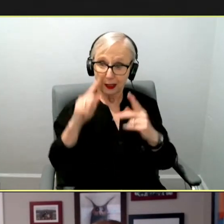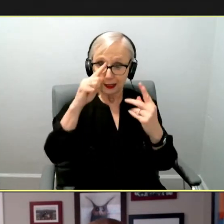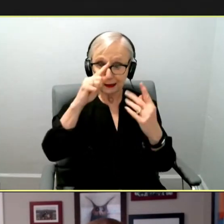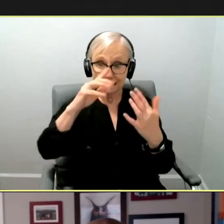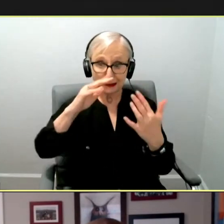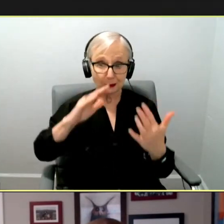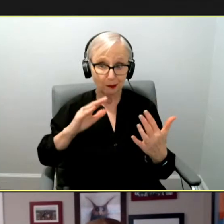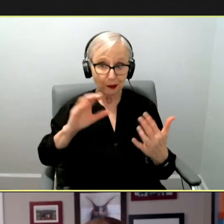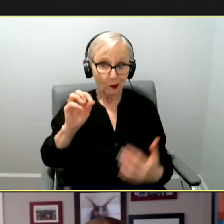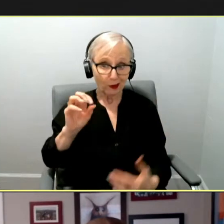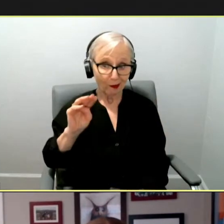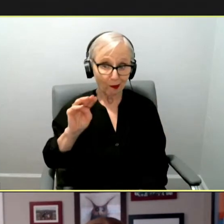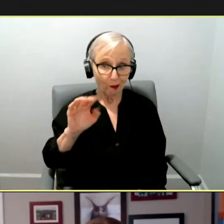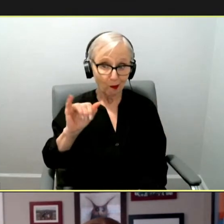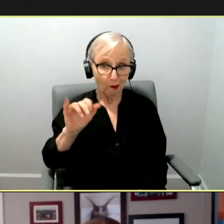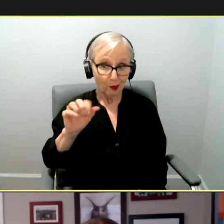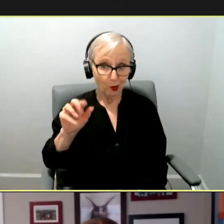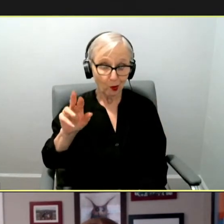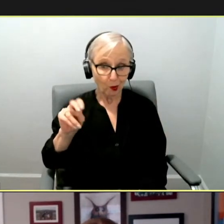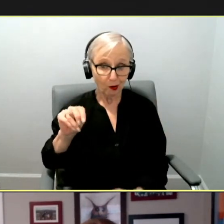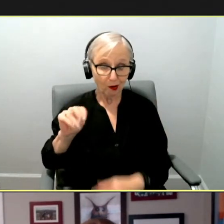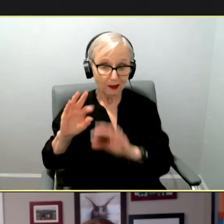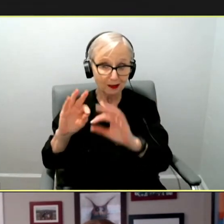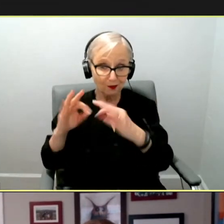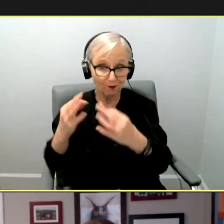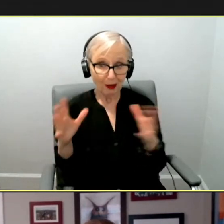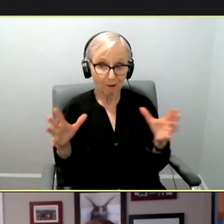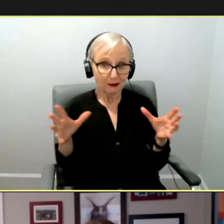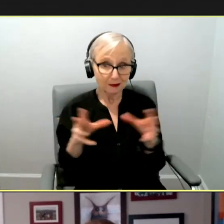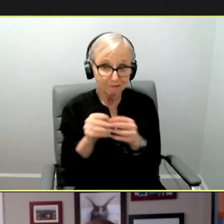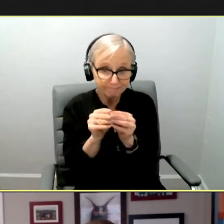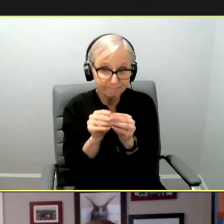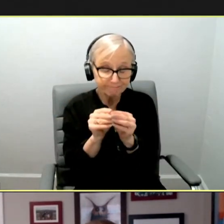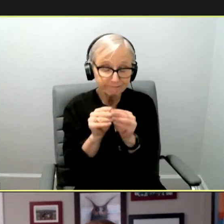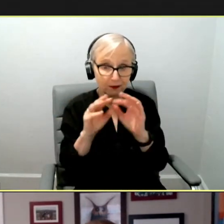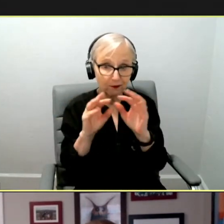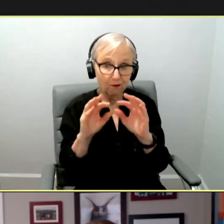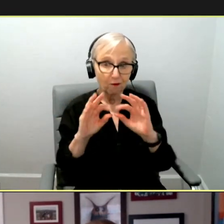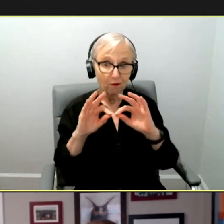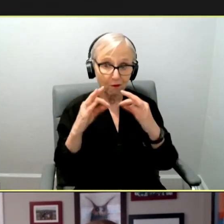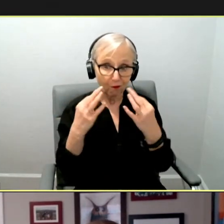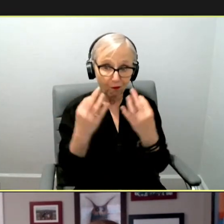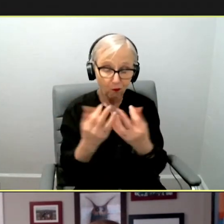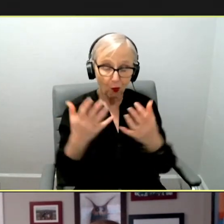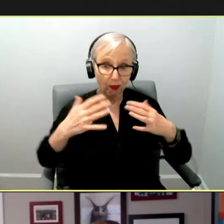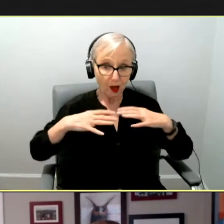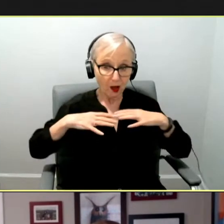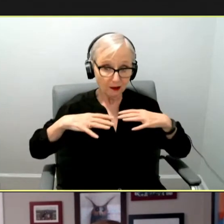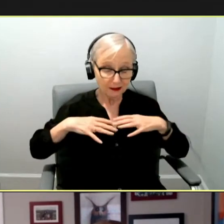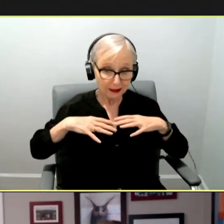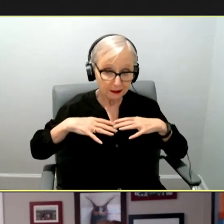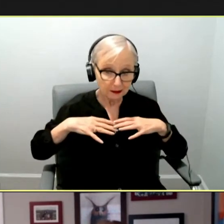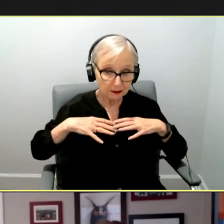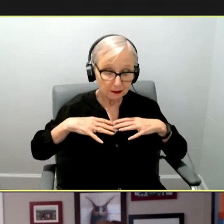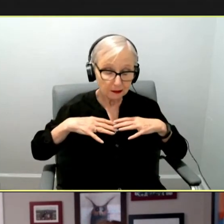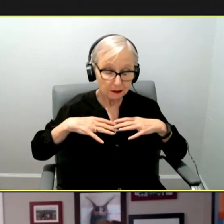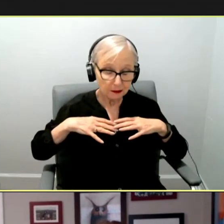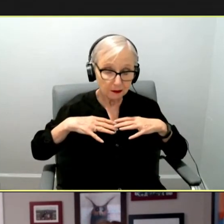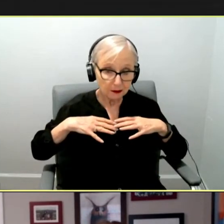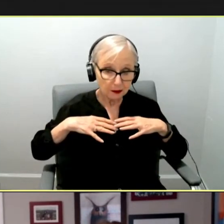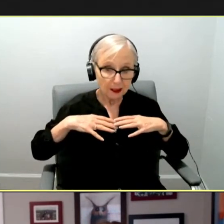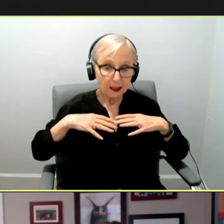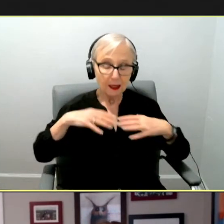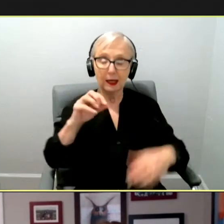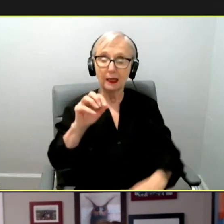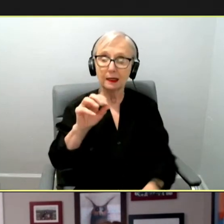in Omicron cases as families get ready to gather for the holidays? And just a part B to that, given the fact that Omicron cases are expected to rise,